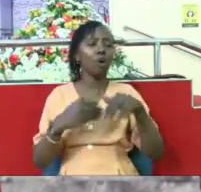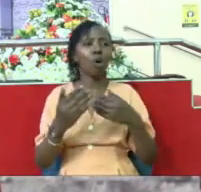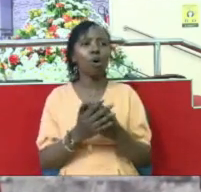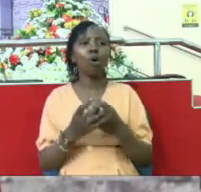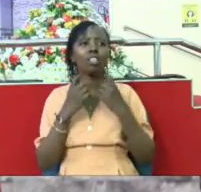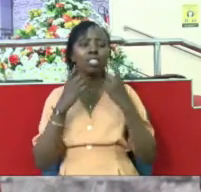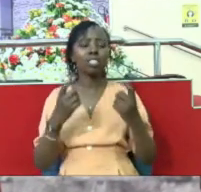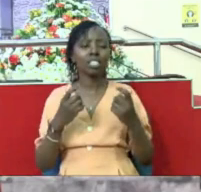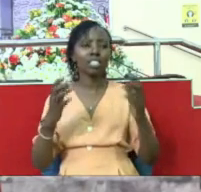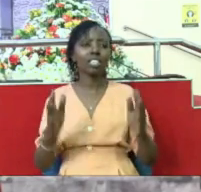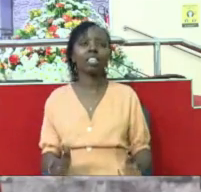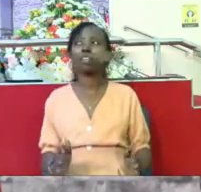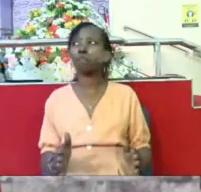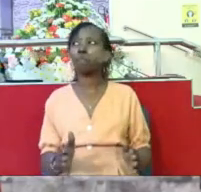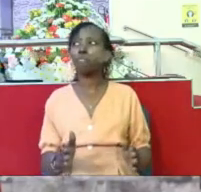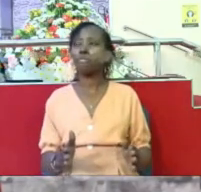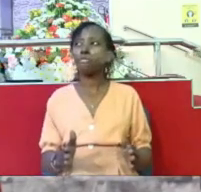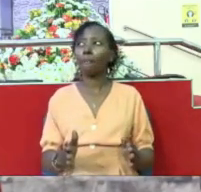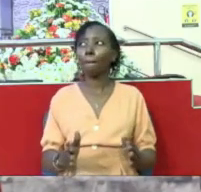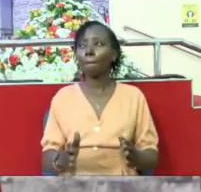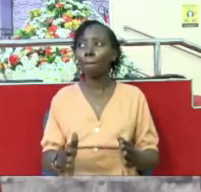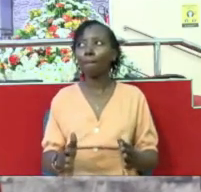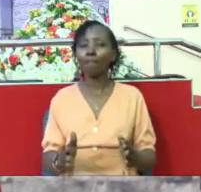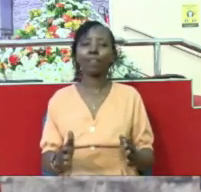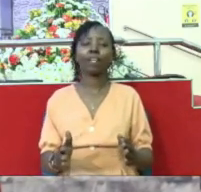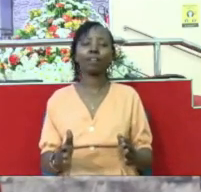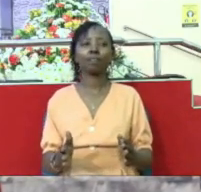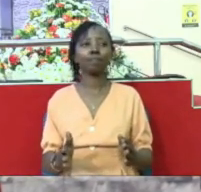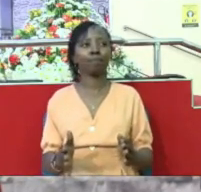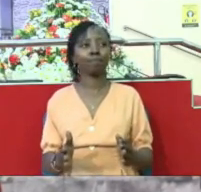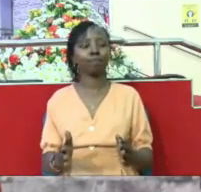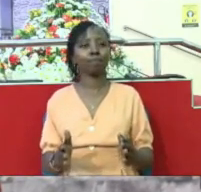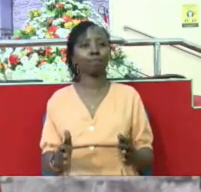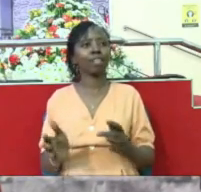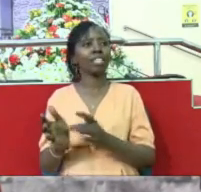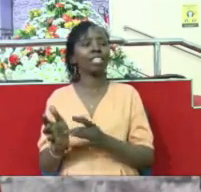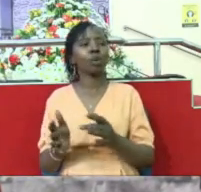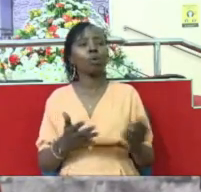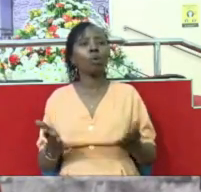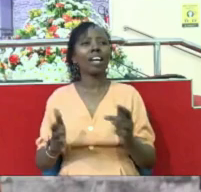him in the inn. Where he was born, there was no room.